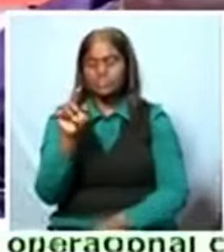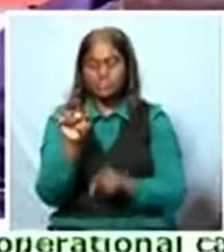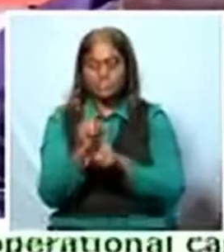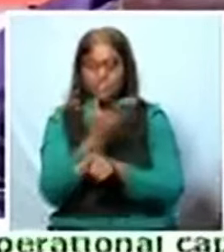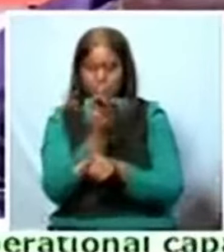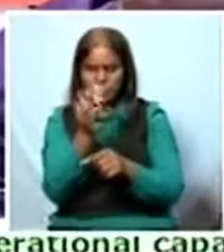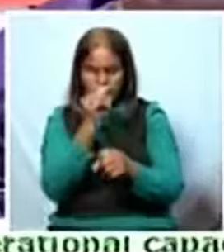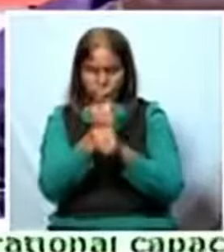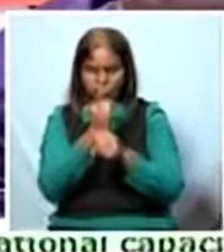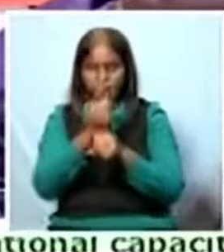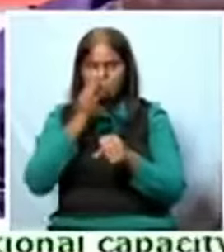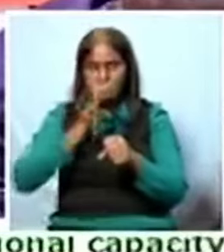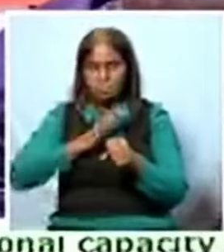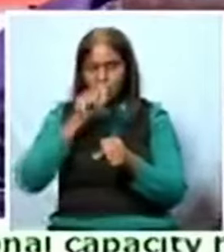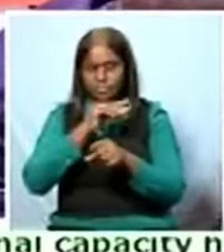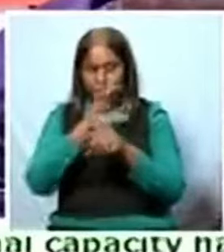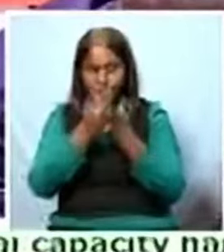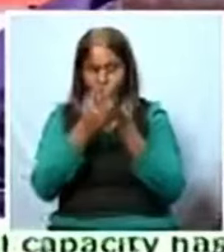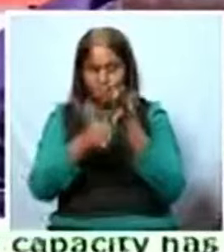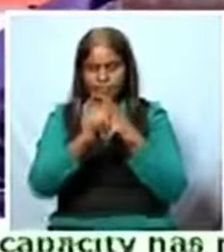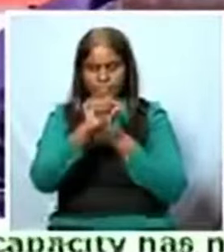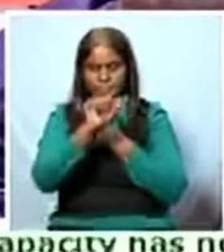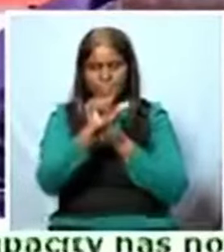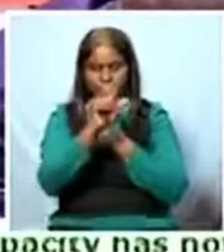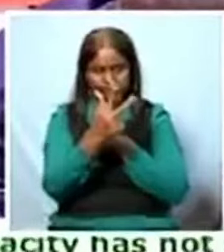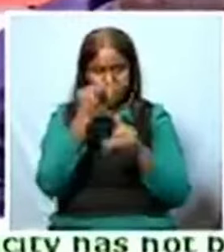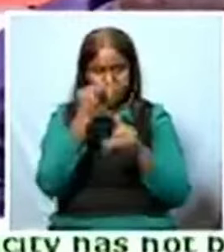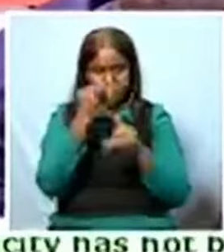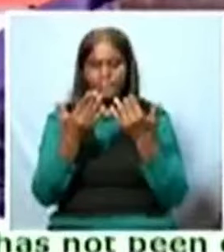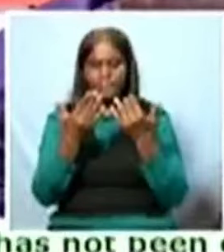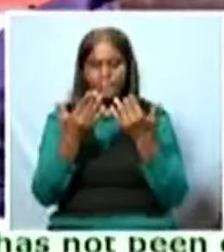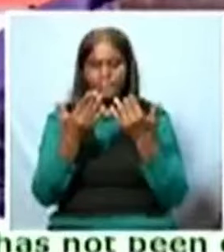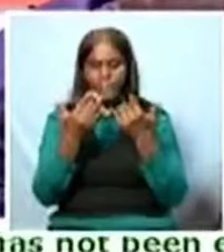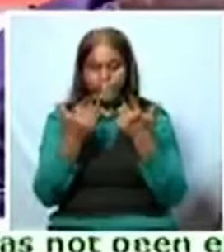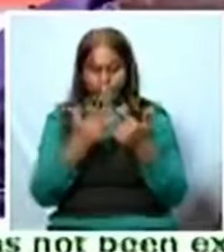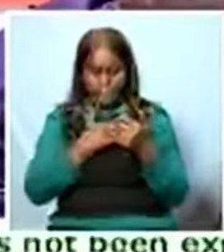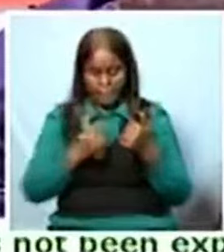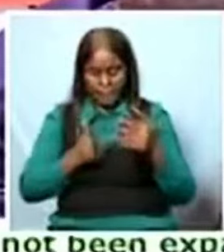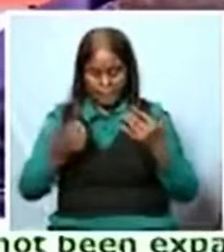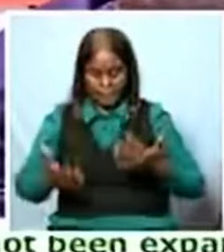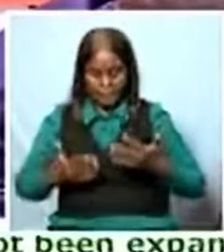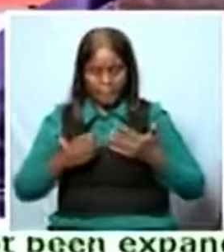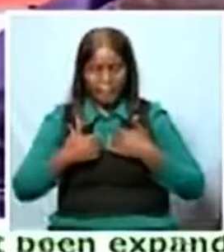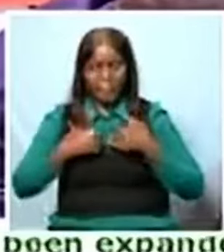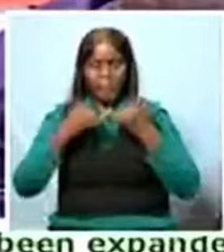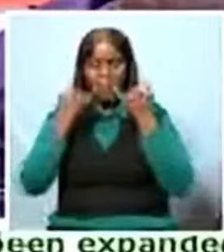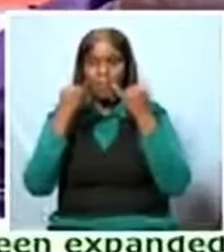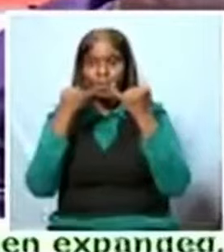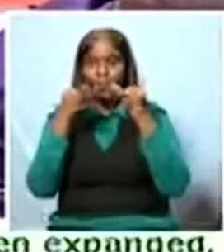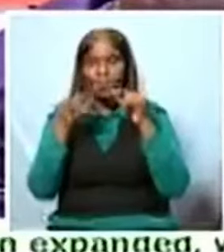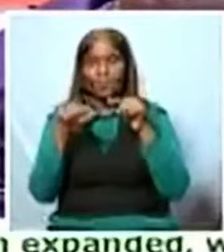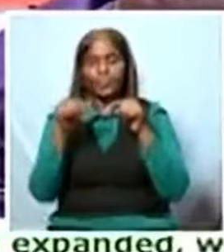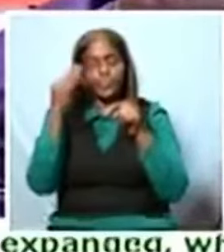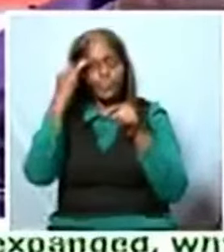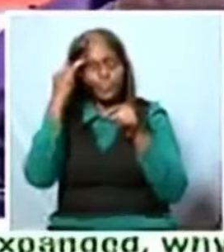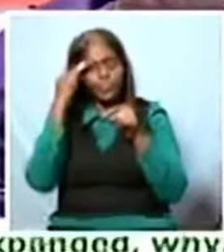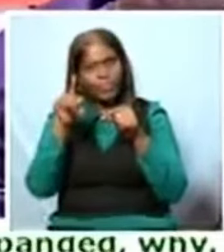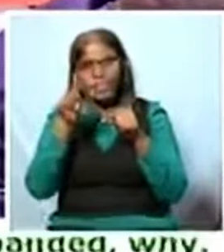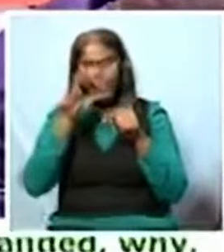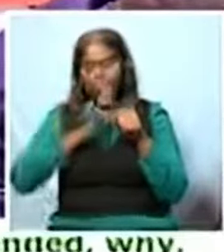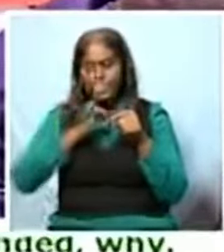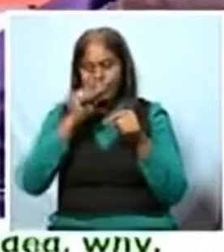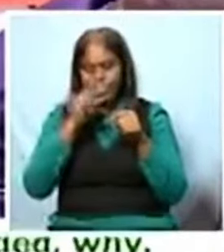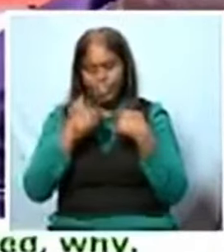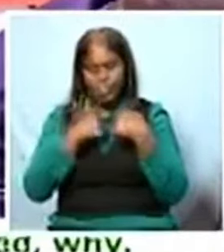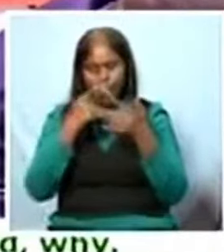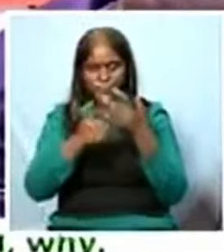Madam Speaker, are at 23% completion. I'm pleased to also let the House know, Madam Speaker, that out